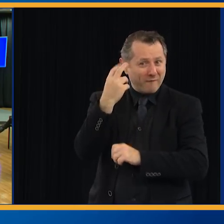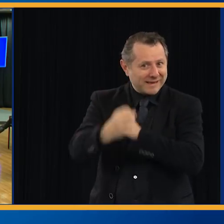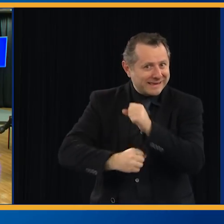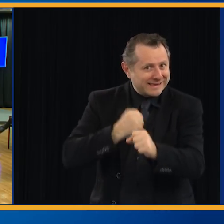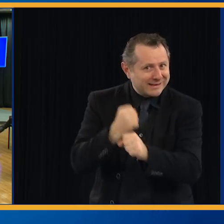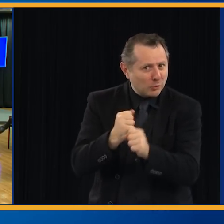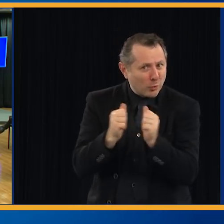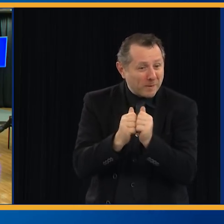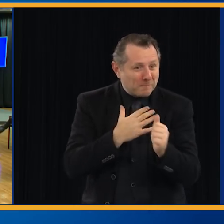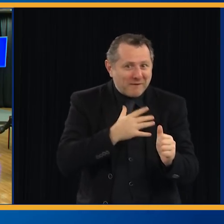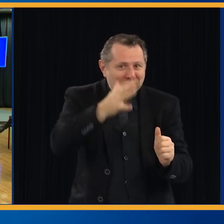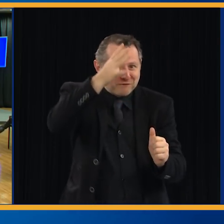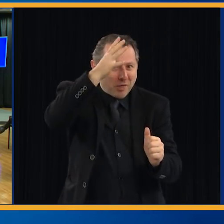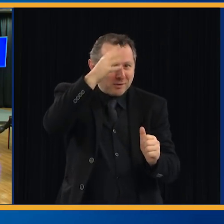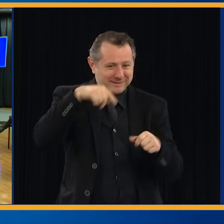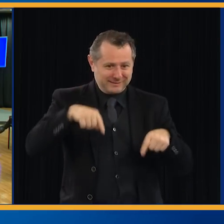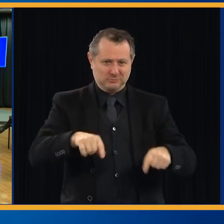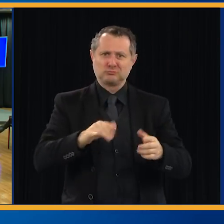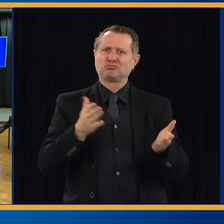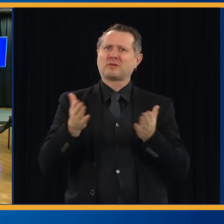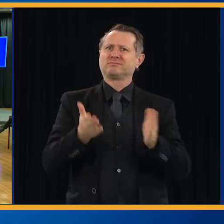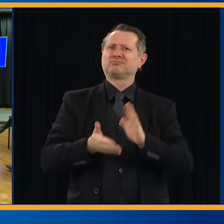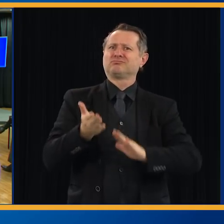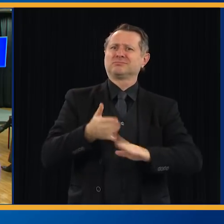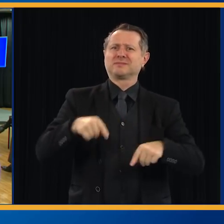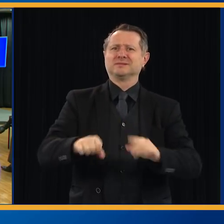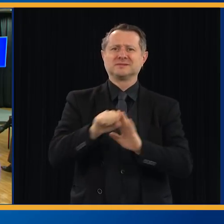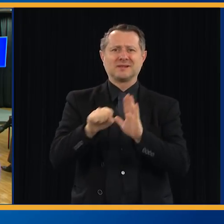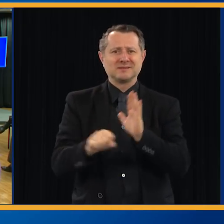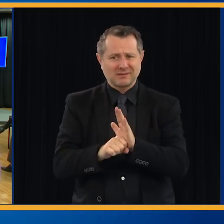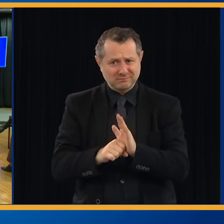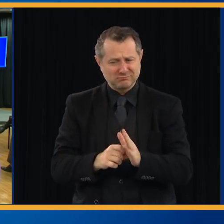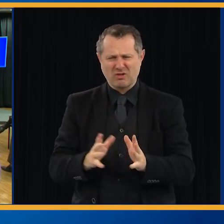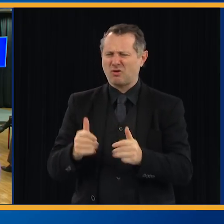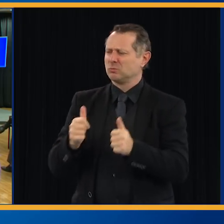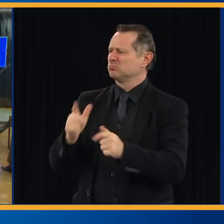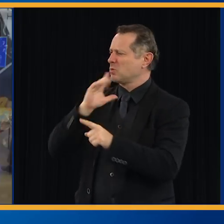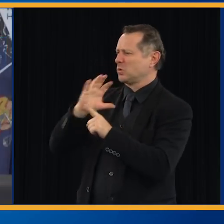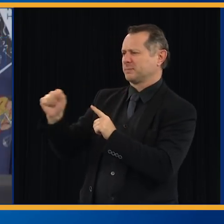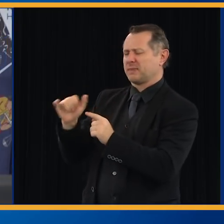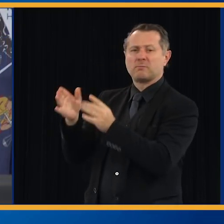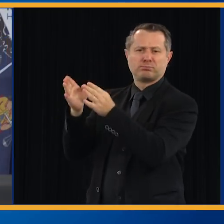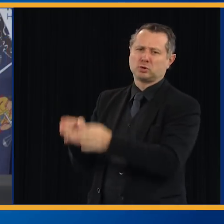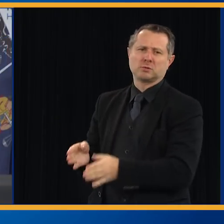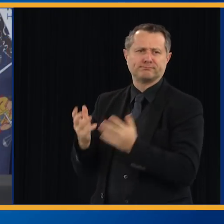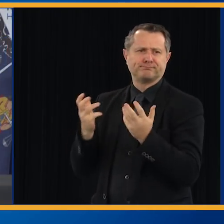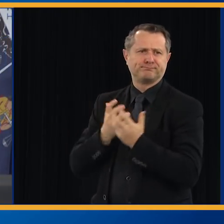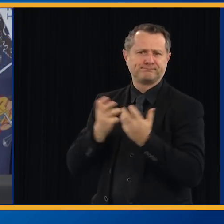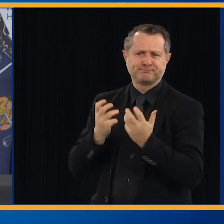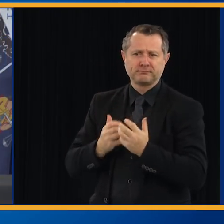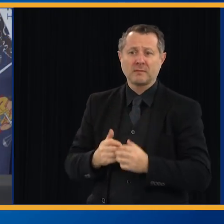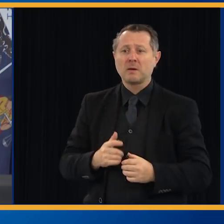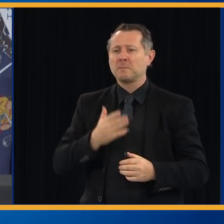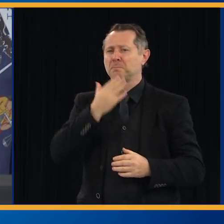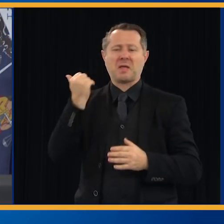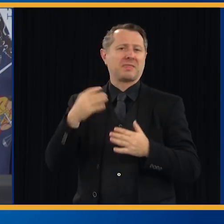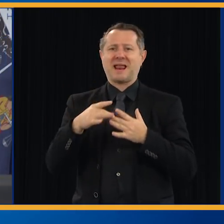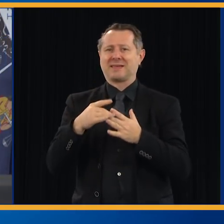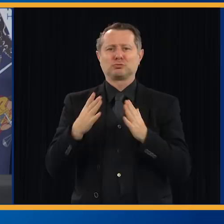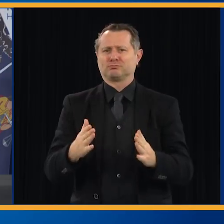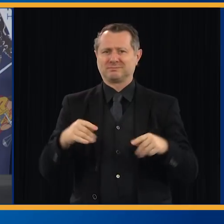service. So he's one of the really beautiful and brilliant leaders in this state, and it's a pleasure to be with